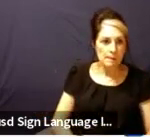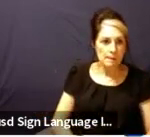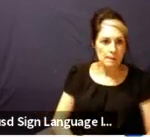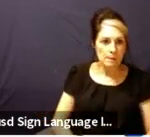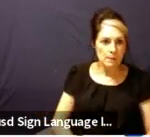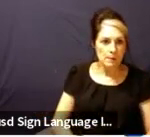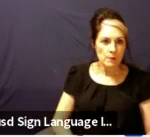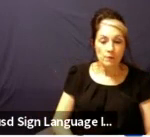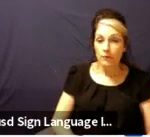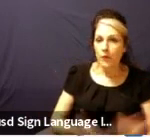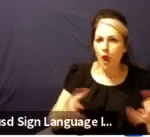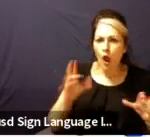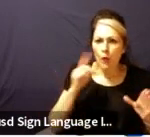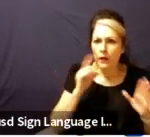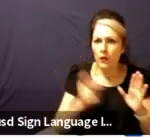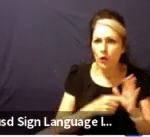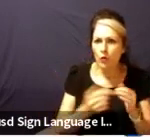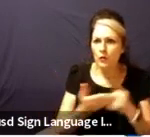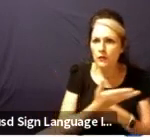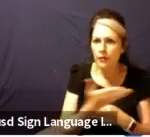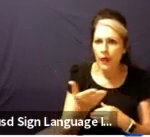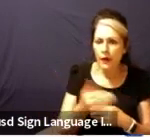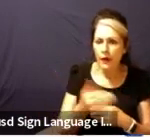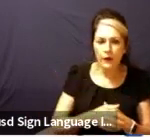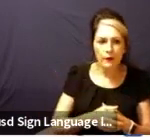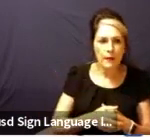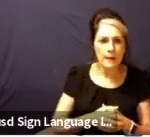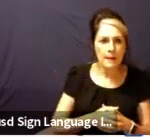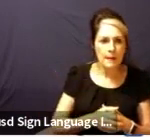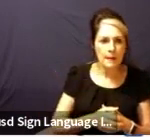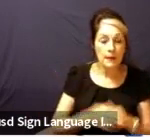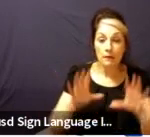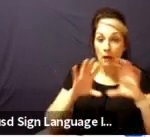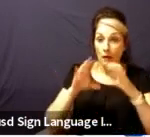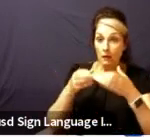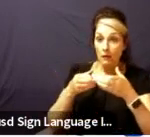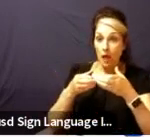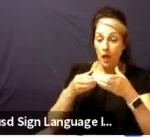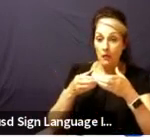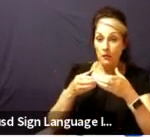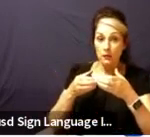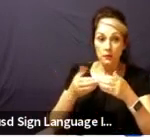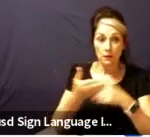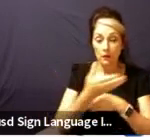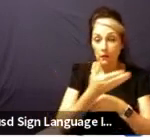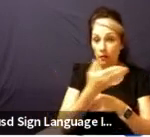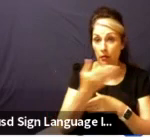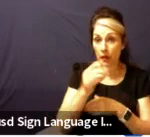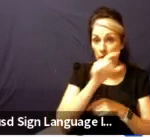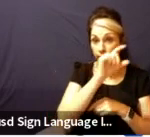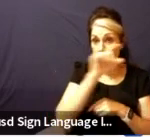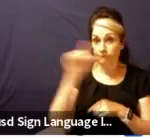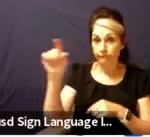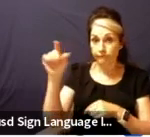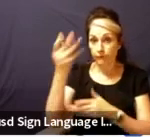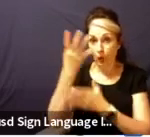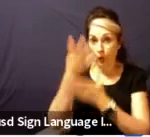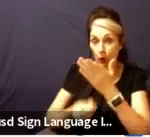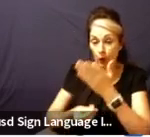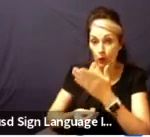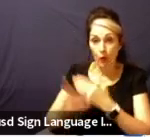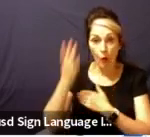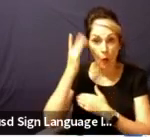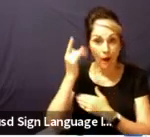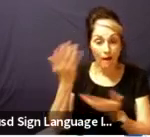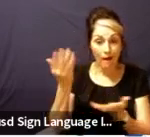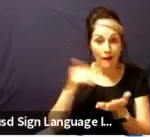And what you already should notice is that classes that was up here in the menu bar is no longer there. Because